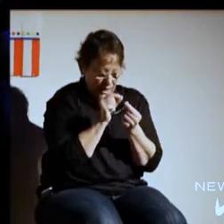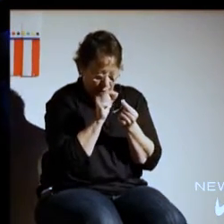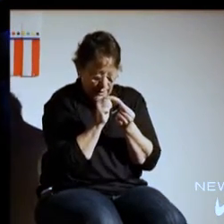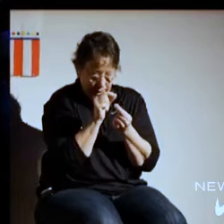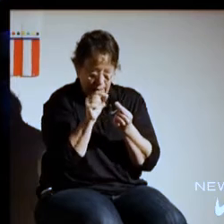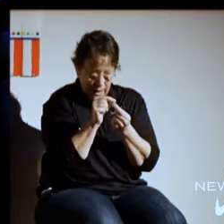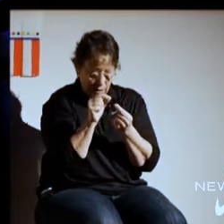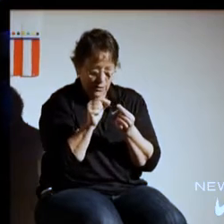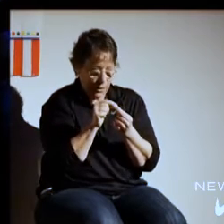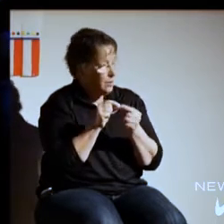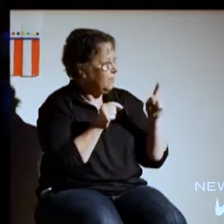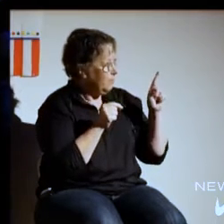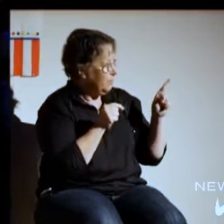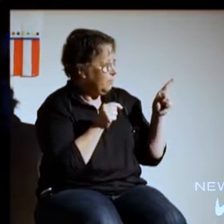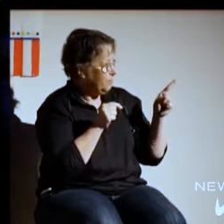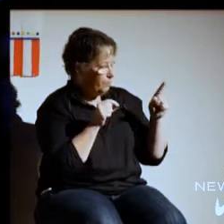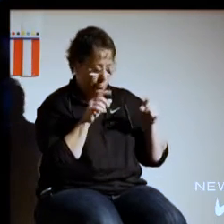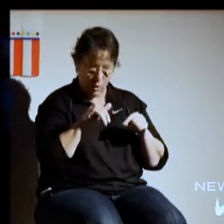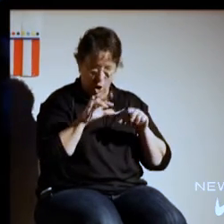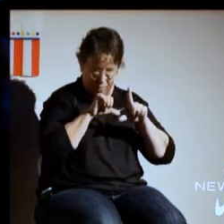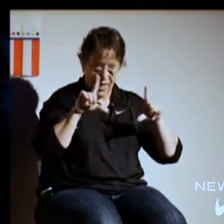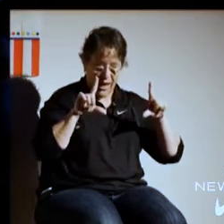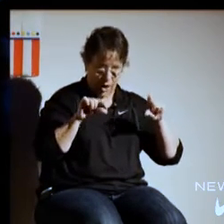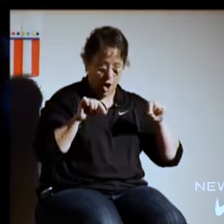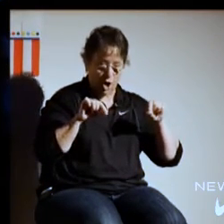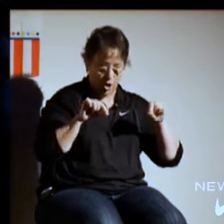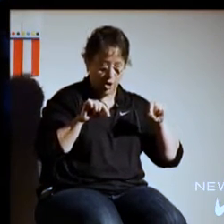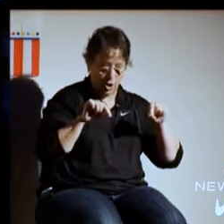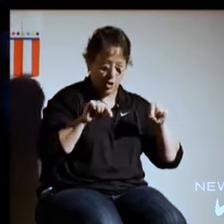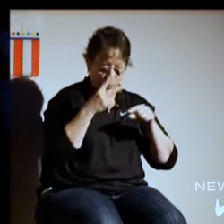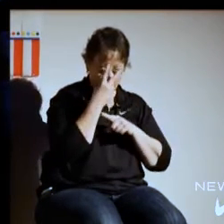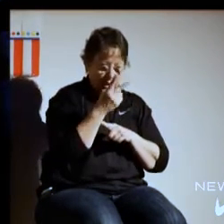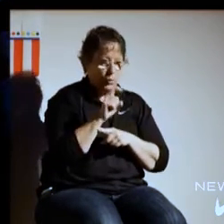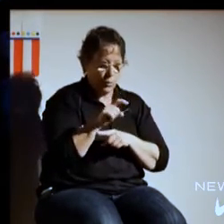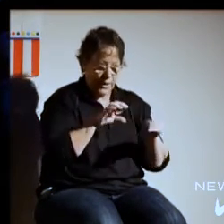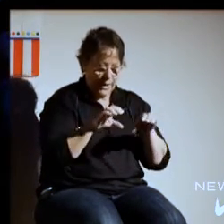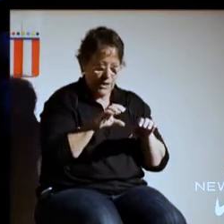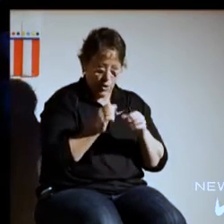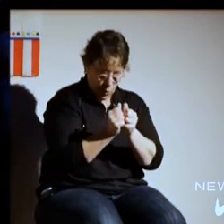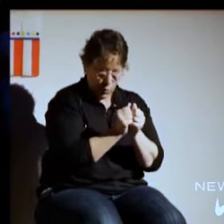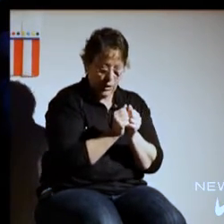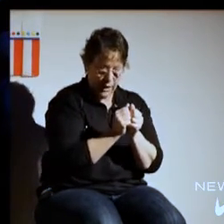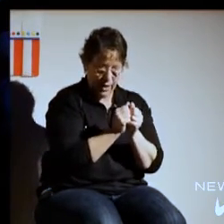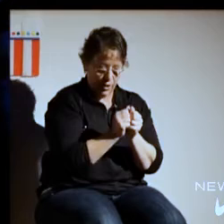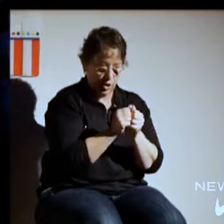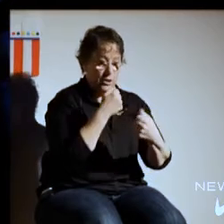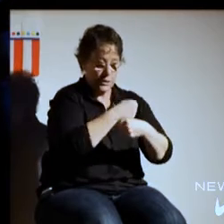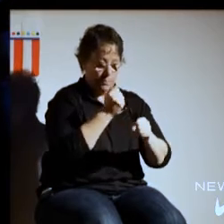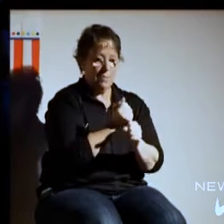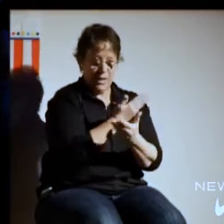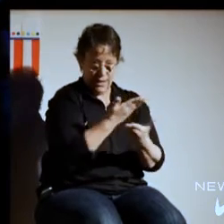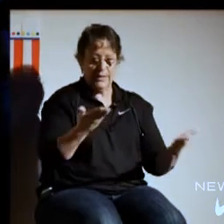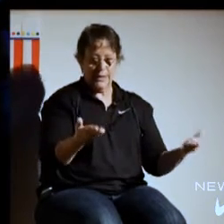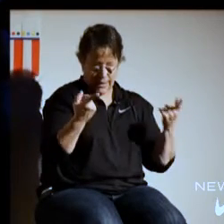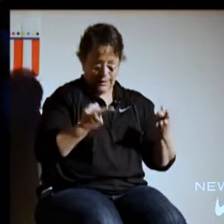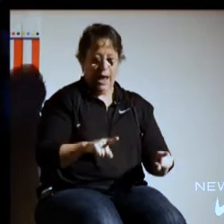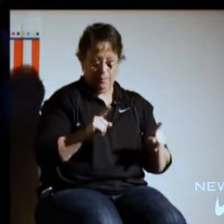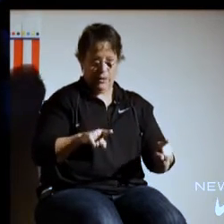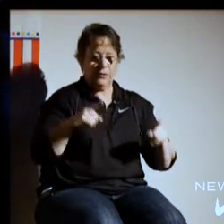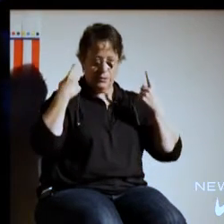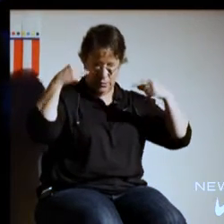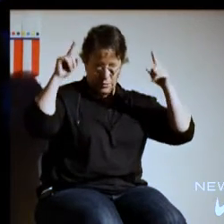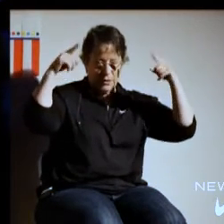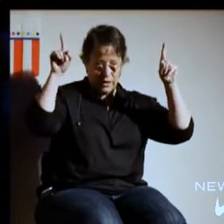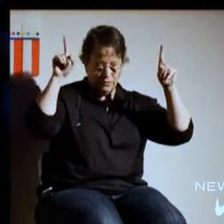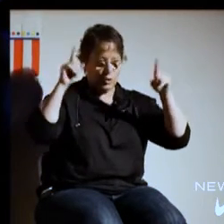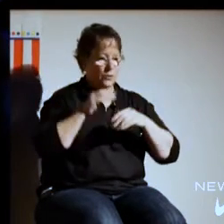see on this what it's going to take for us as a whole church to see these projects happen. So, church,